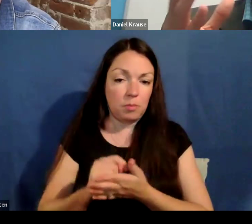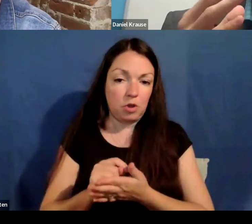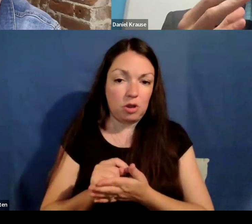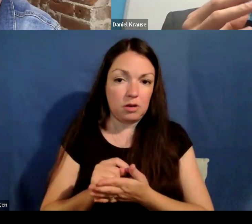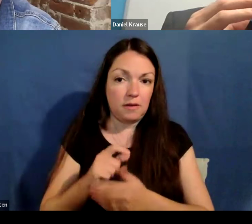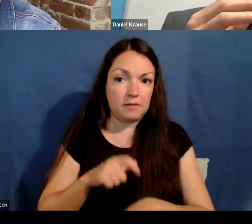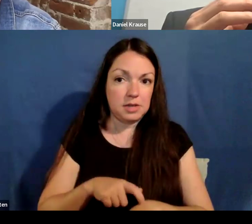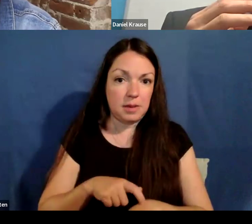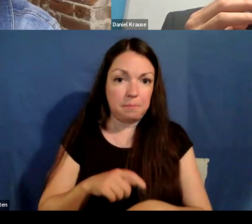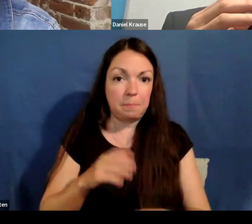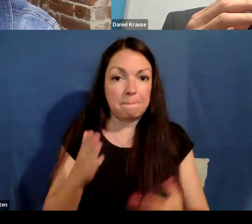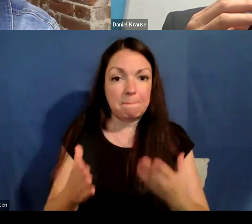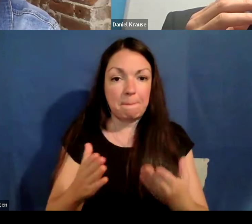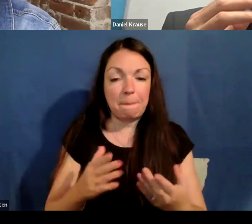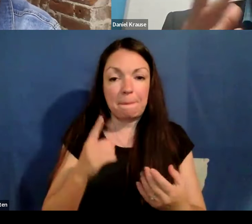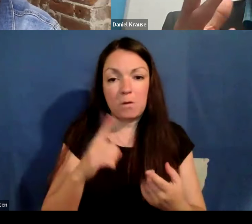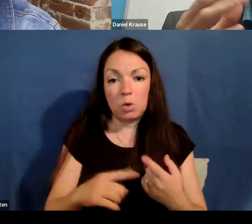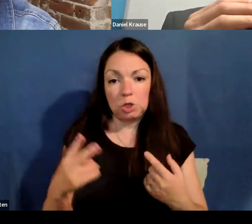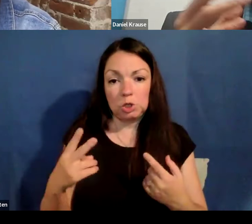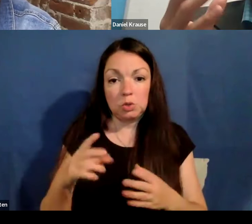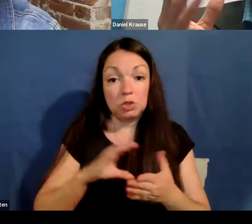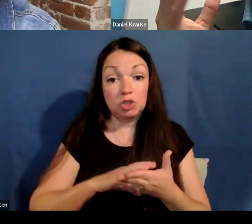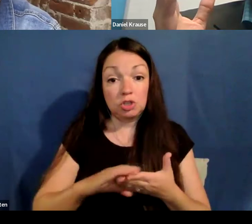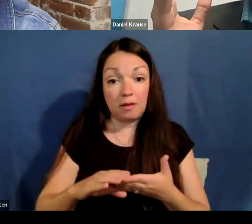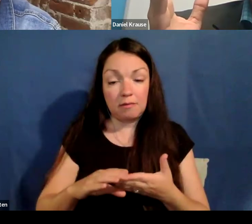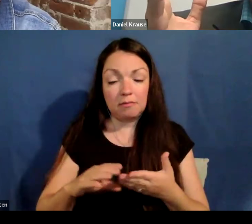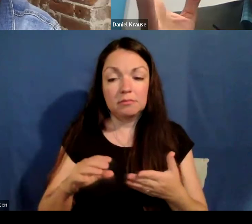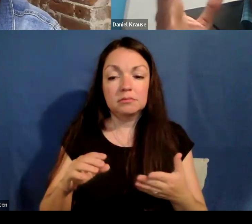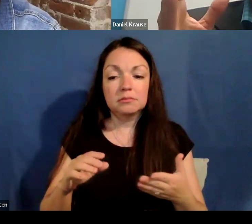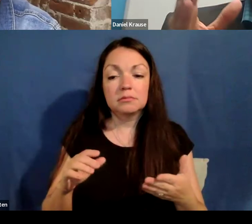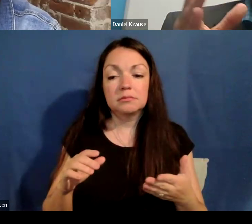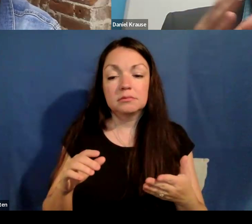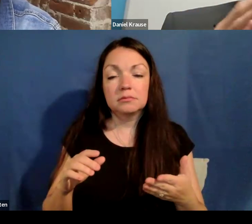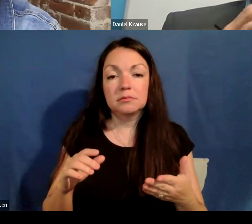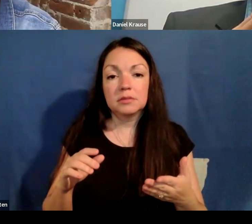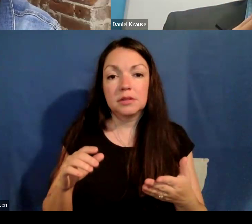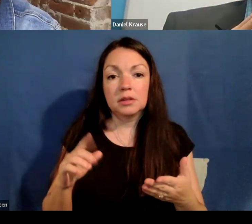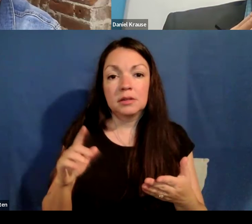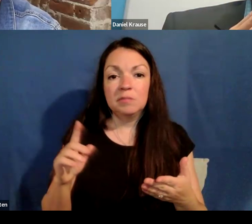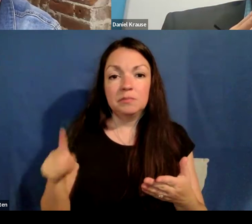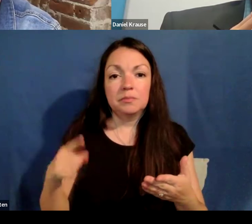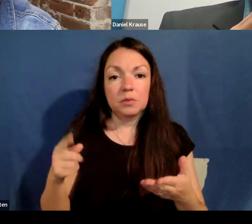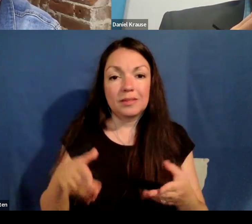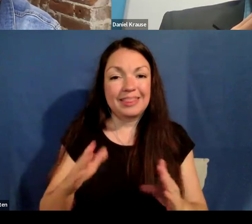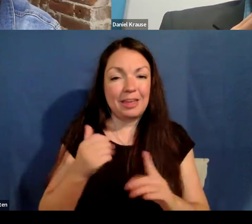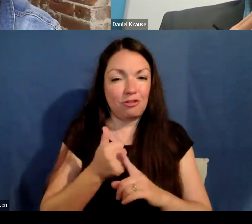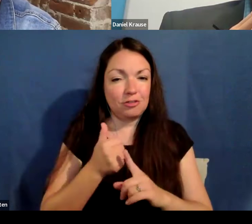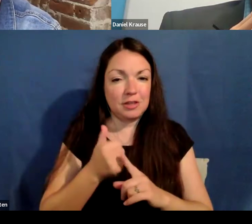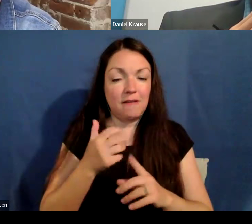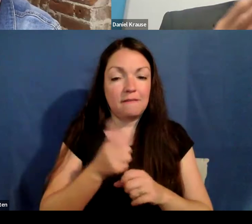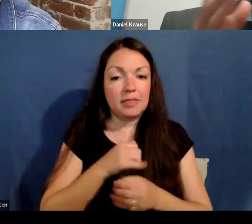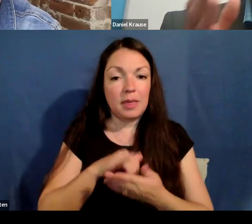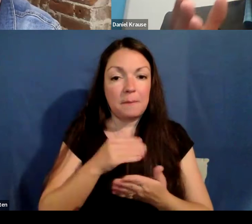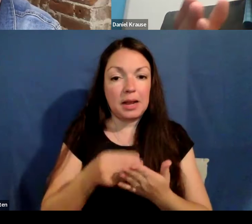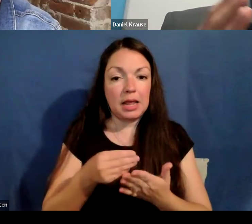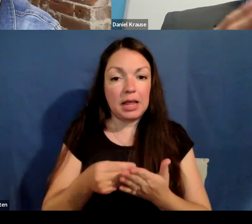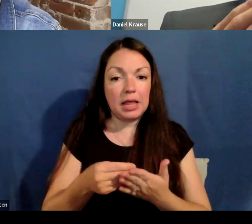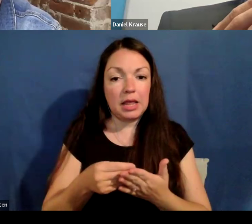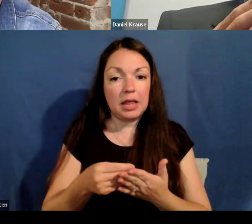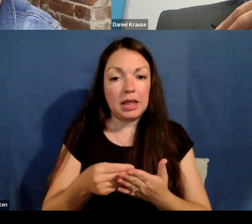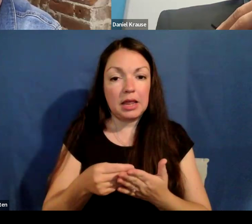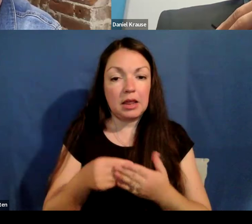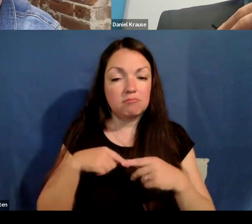It may be coming in 1 or 2 checks, but only allow yourself to draw out that money